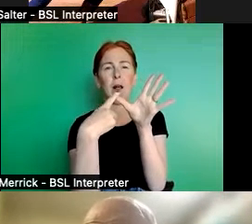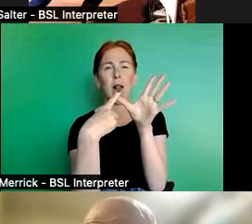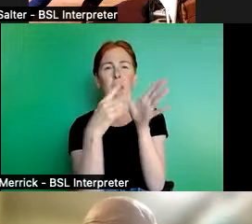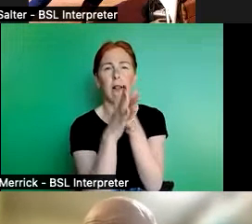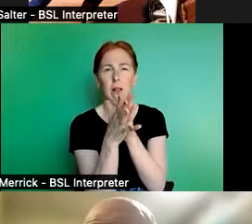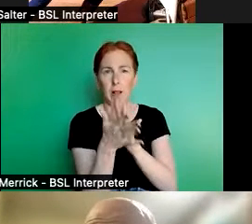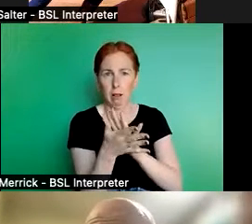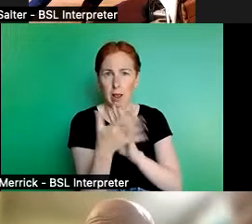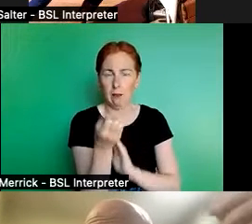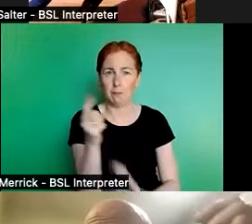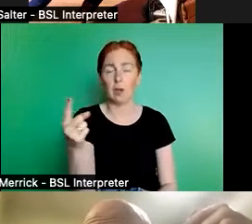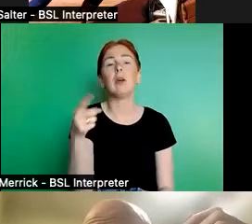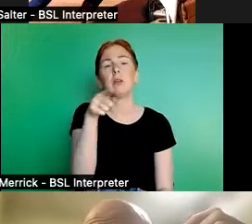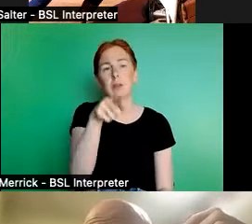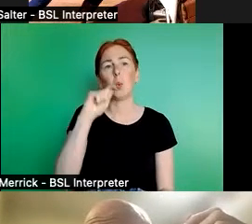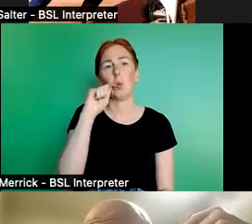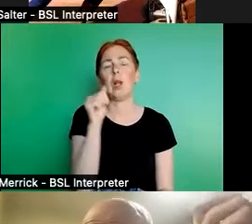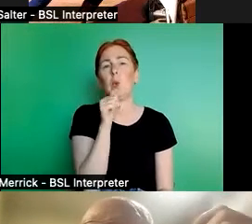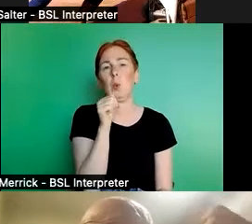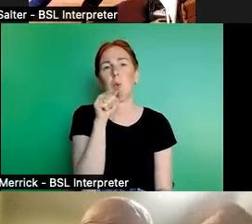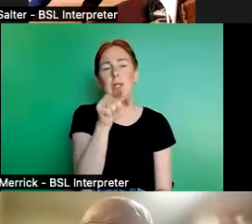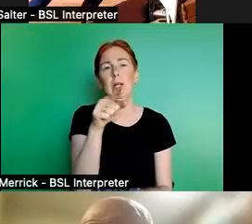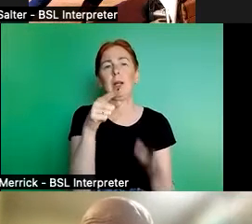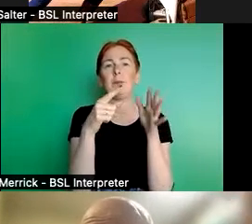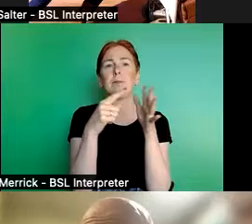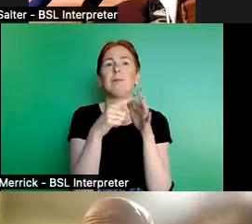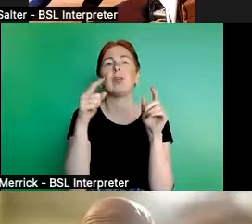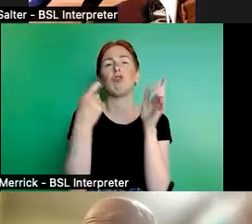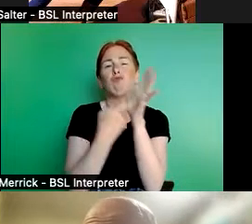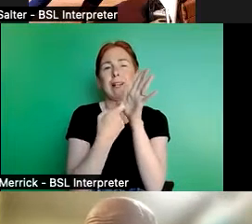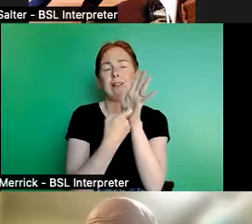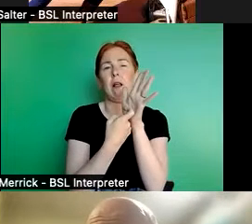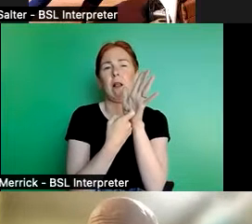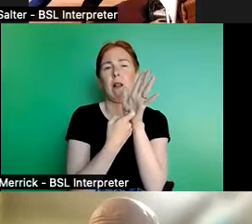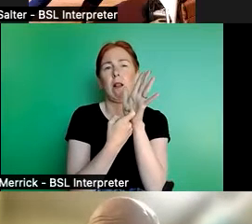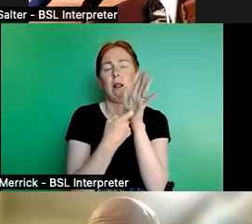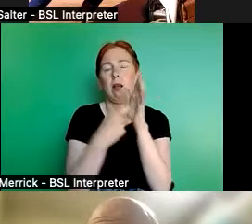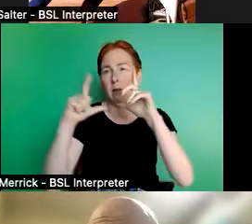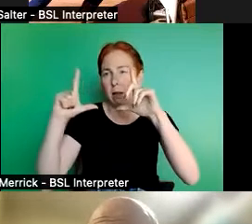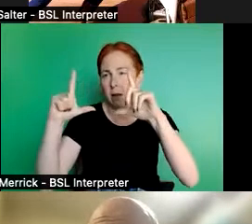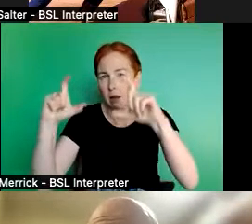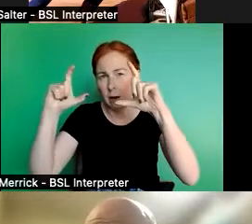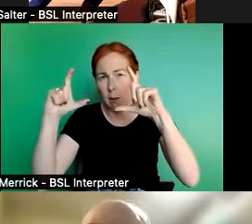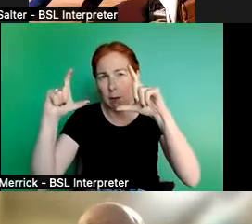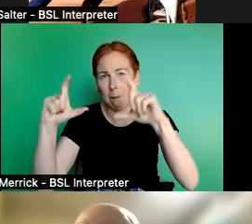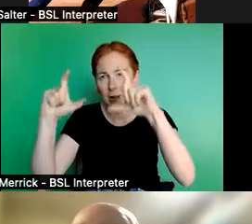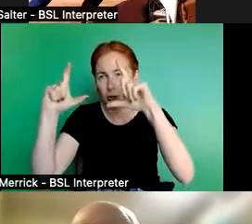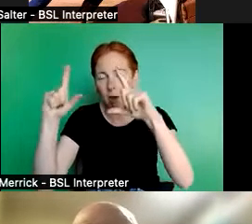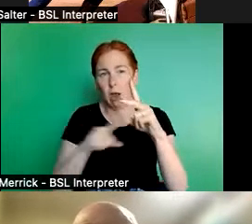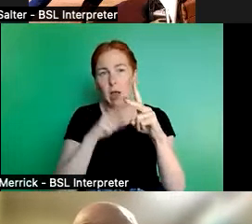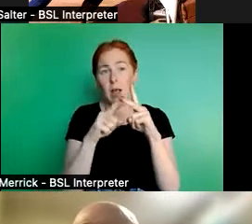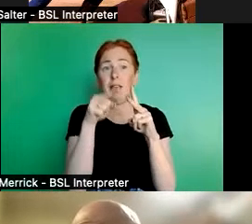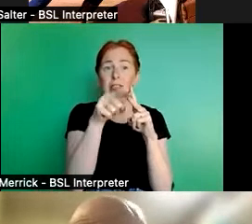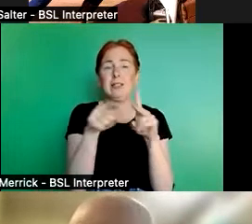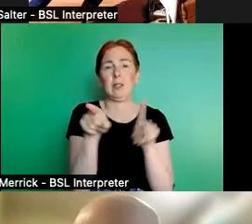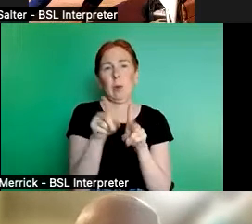electroretinogram. And we will also choose to perform a visual evoked potential. So the